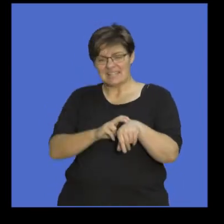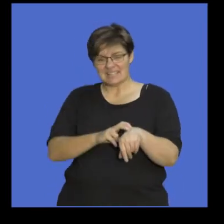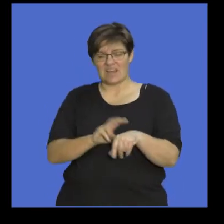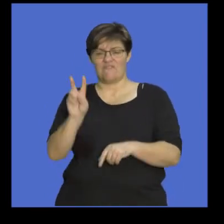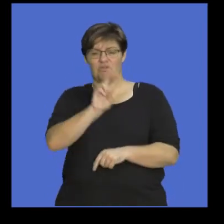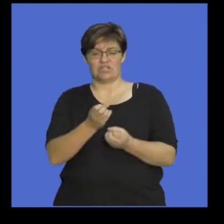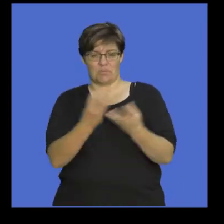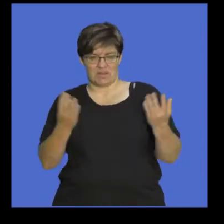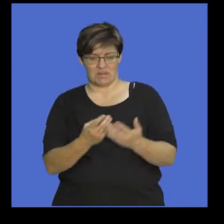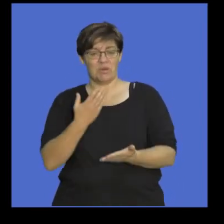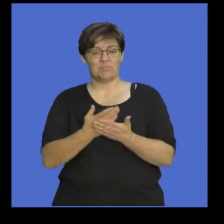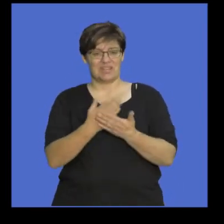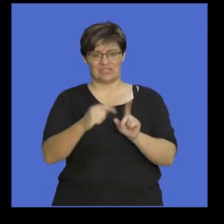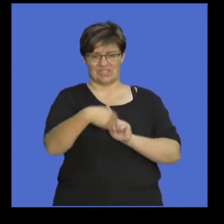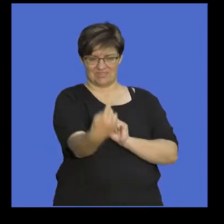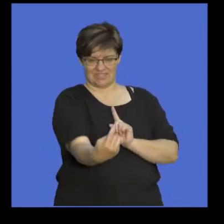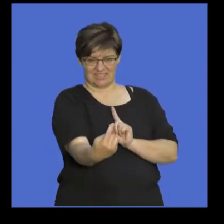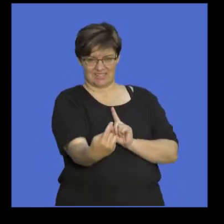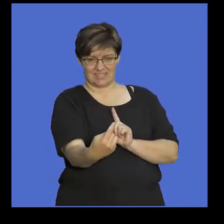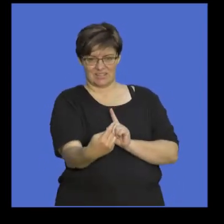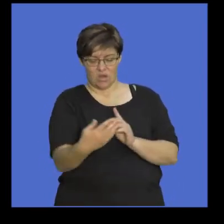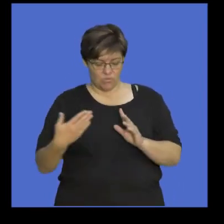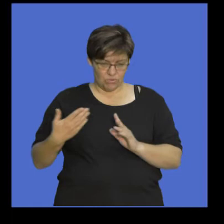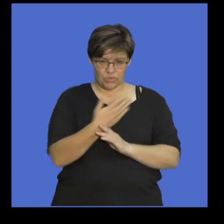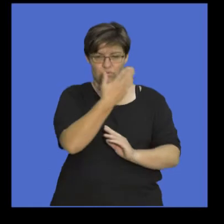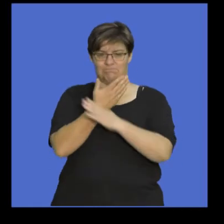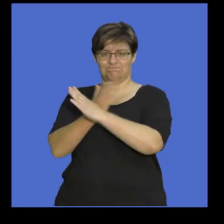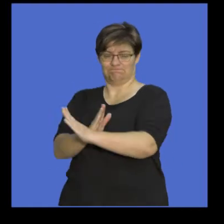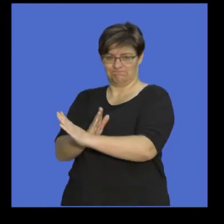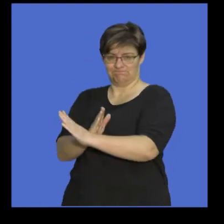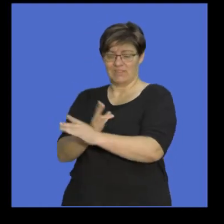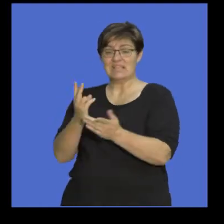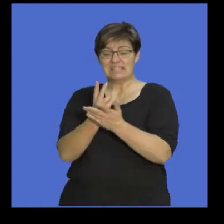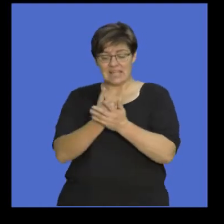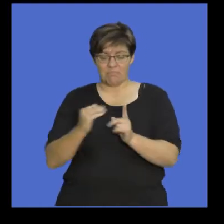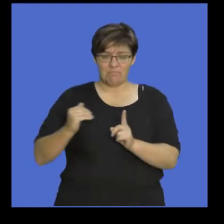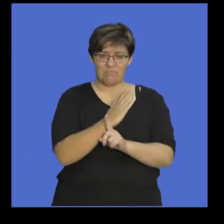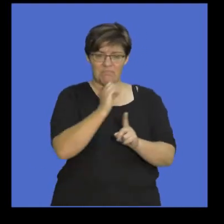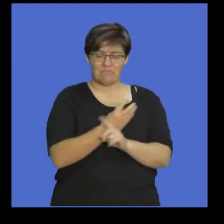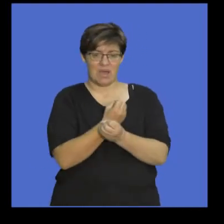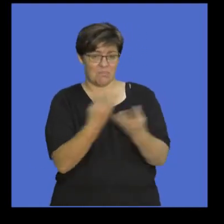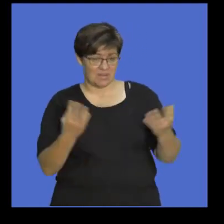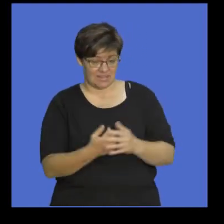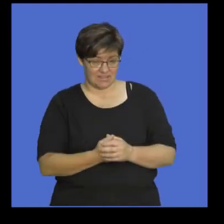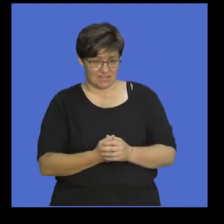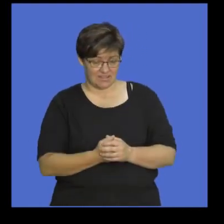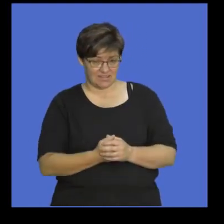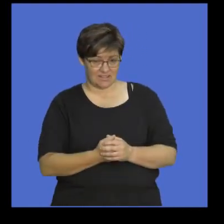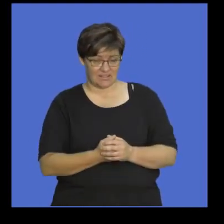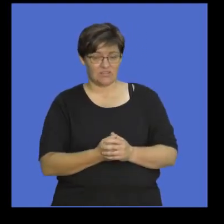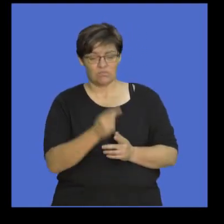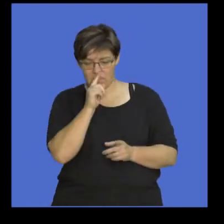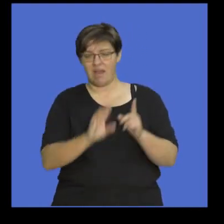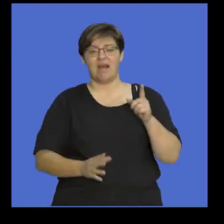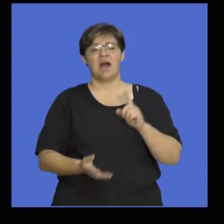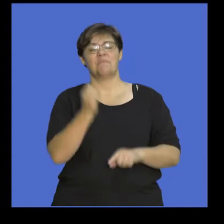of voltage, which is the potential difference across the resistor, as well as the current passing through it. By so doing, we are